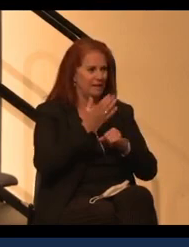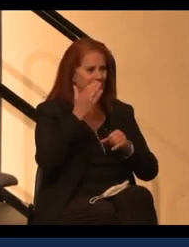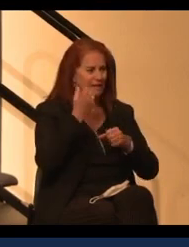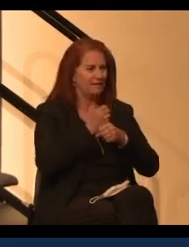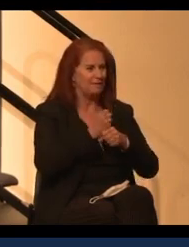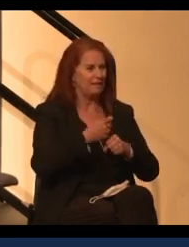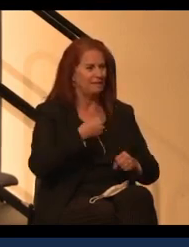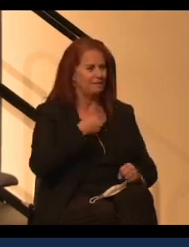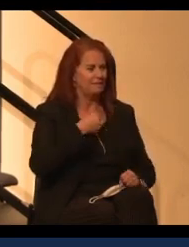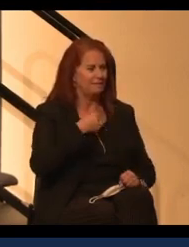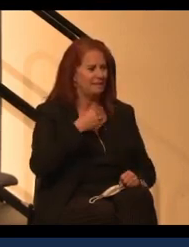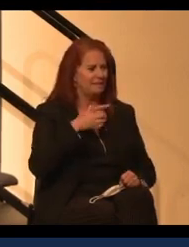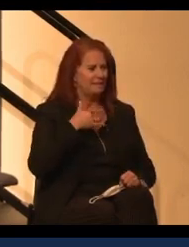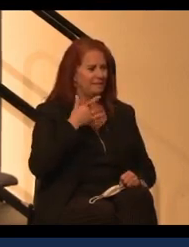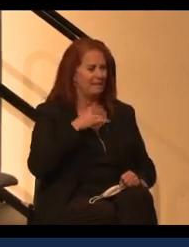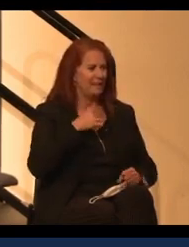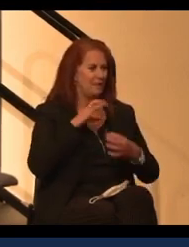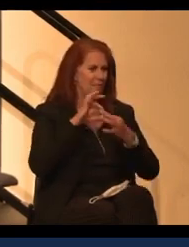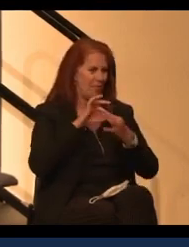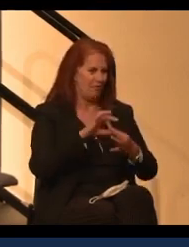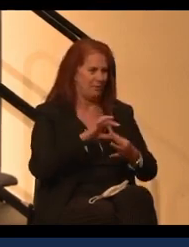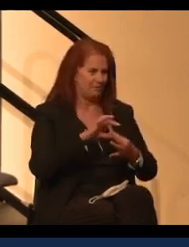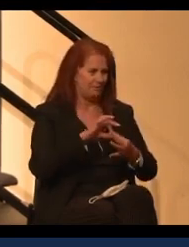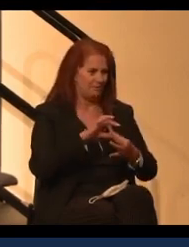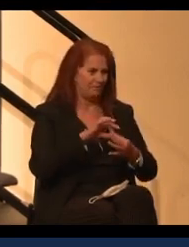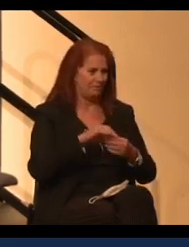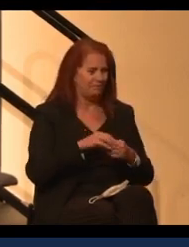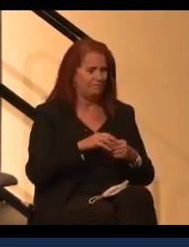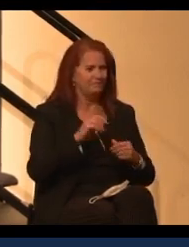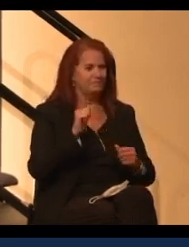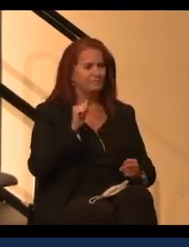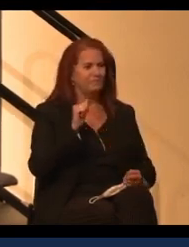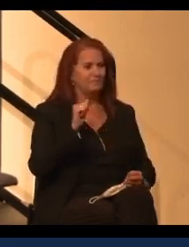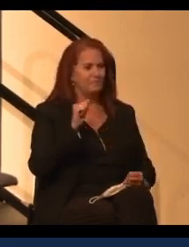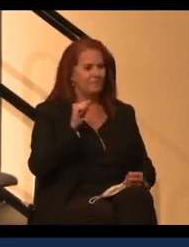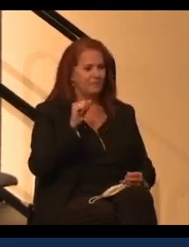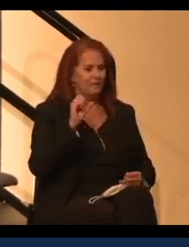makes me feel I belong. As a